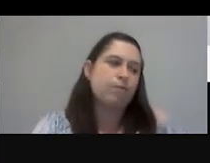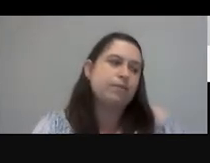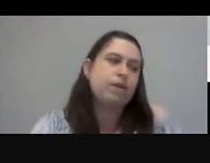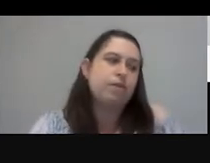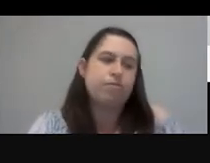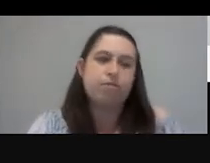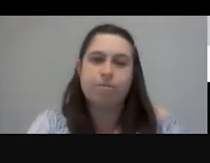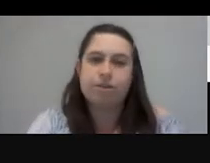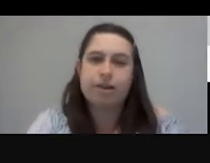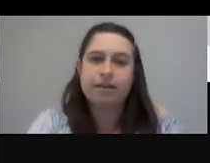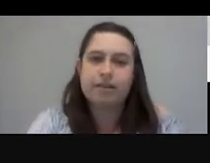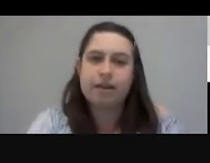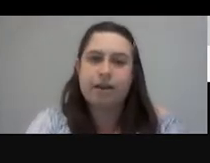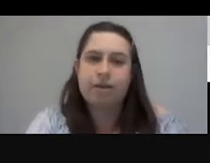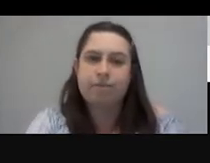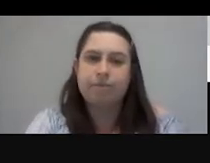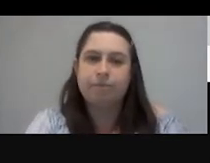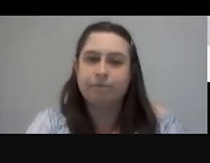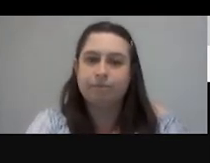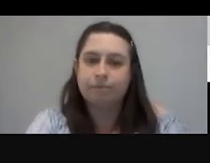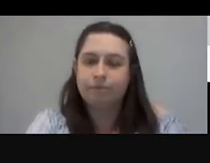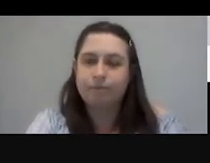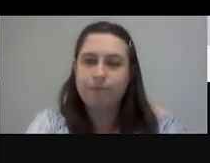We also, through the project,